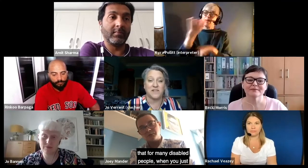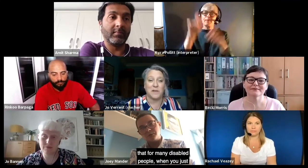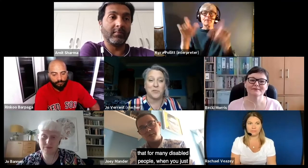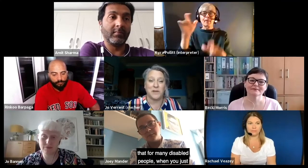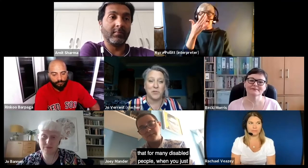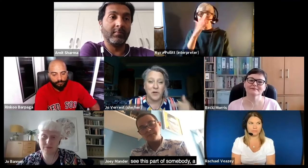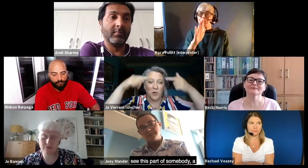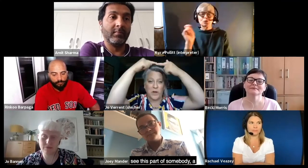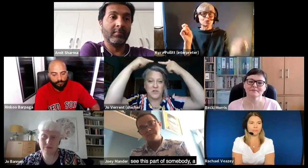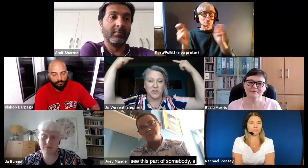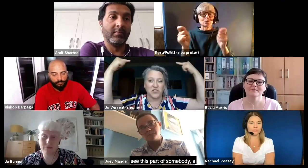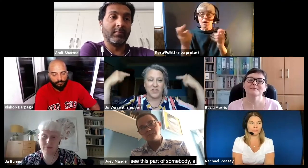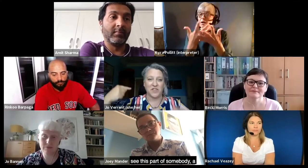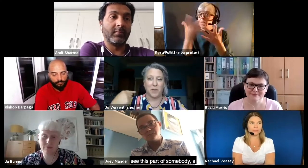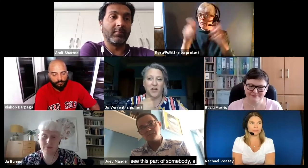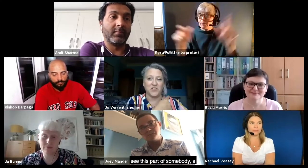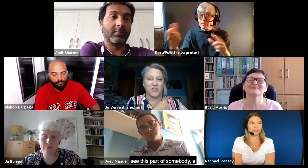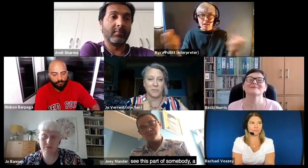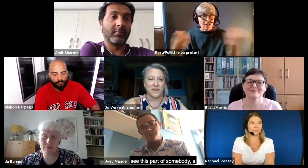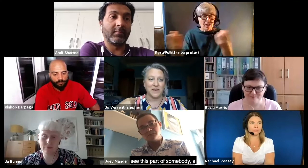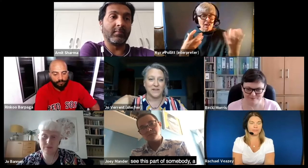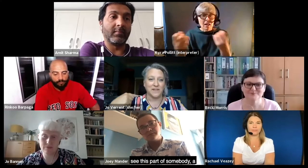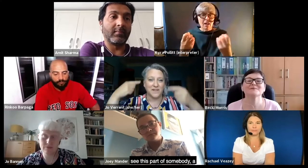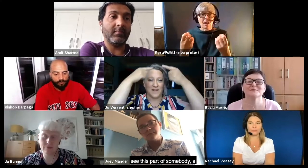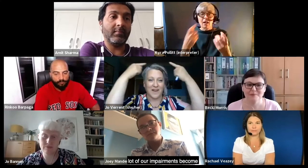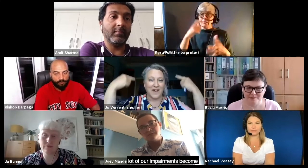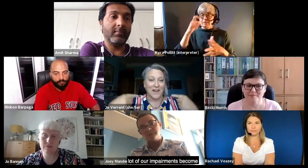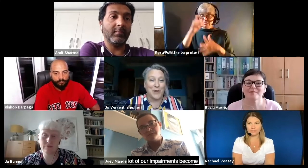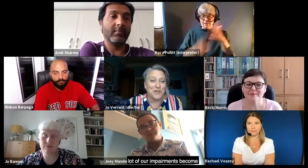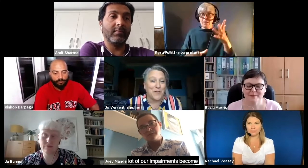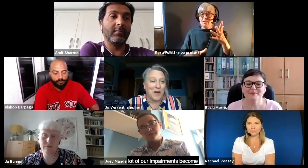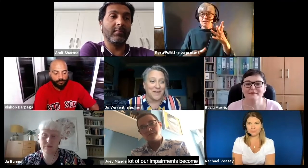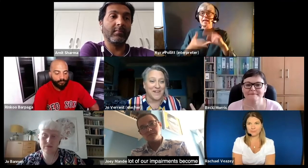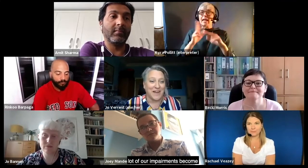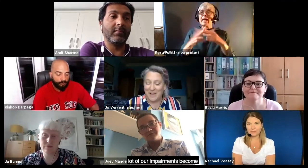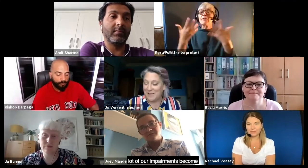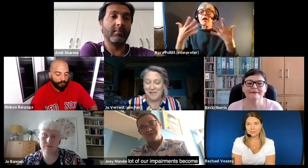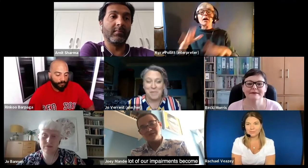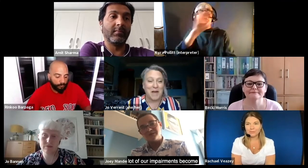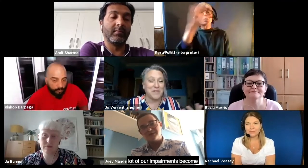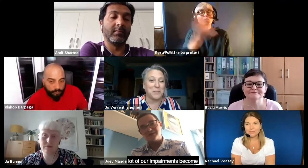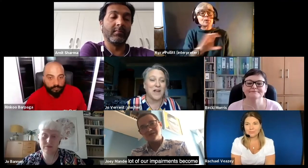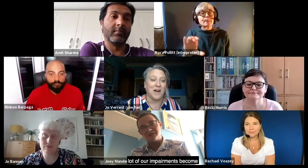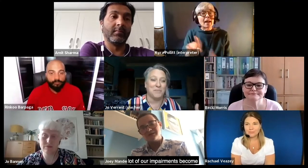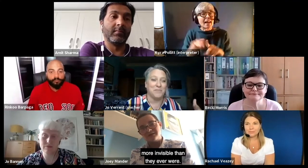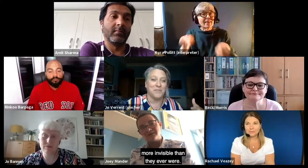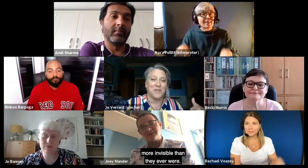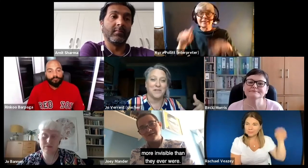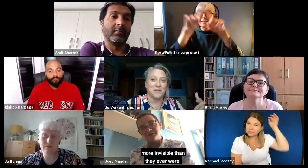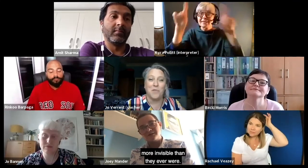many disabled people, when you just see this part of somebody, a lot of our impairments